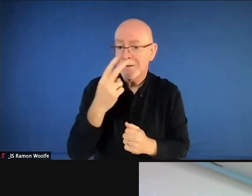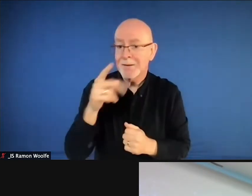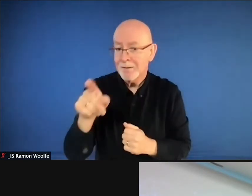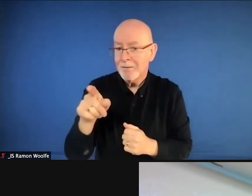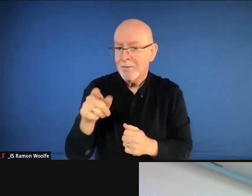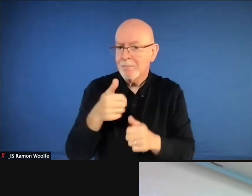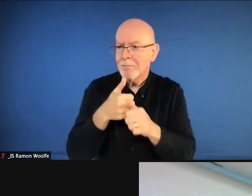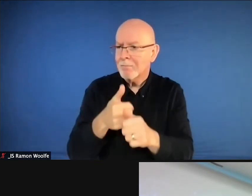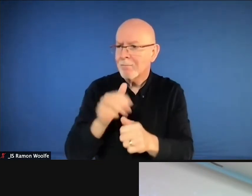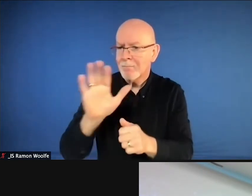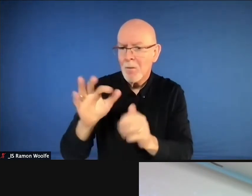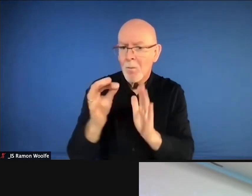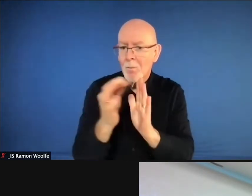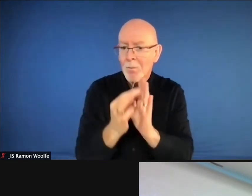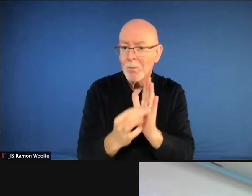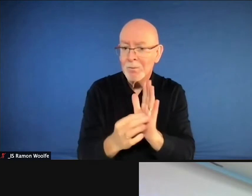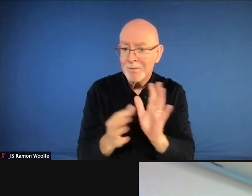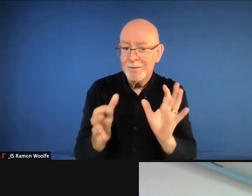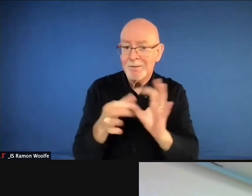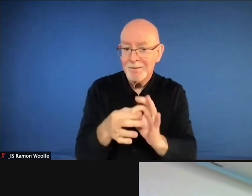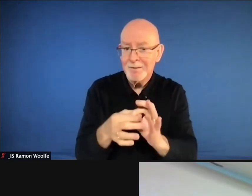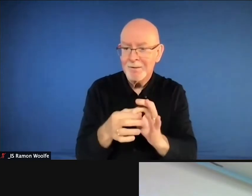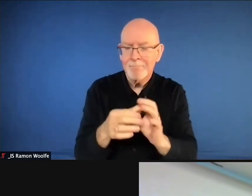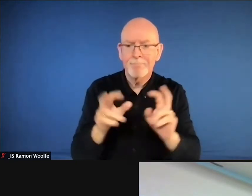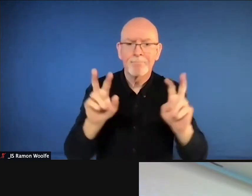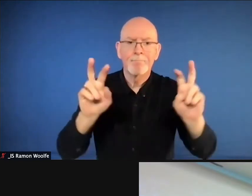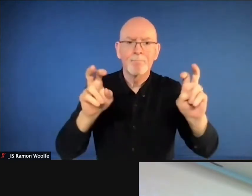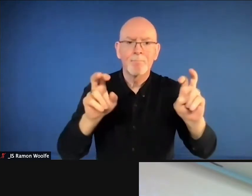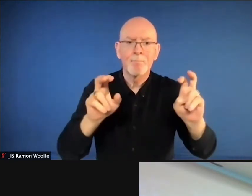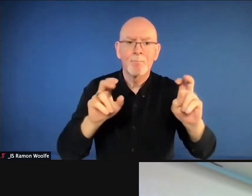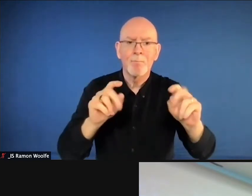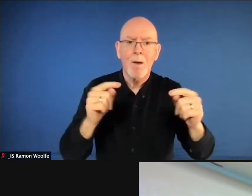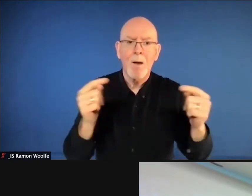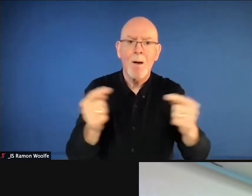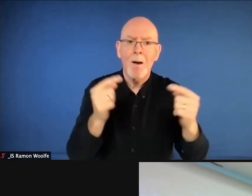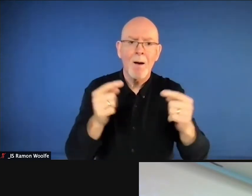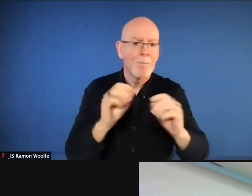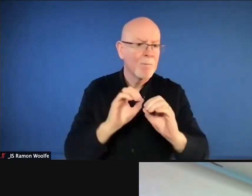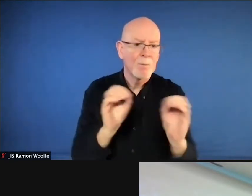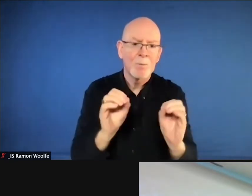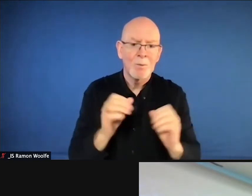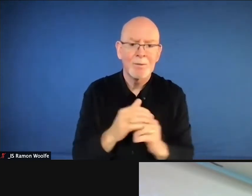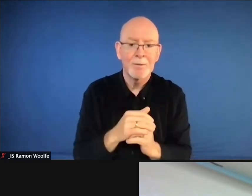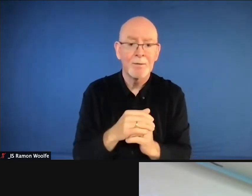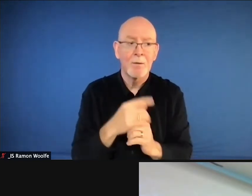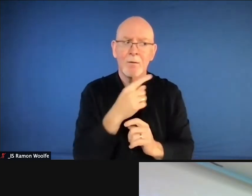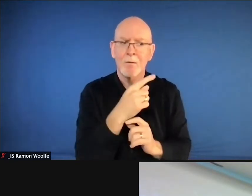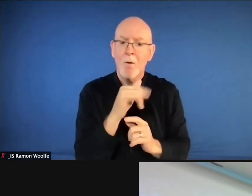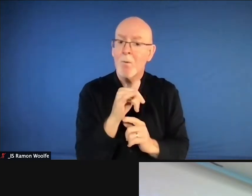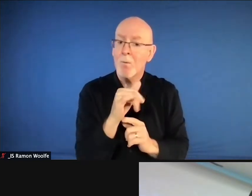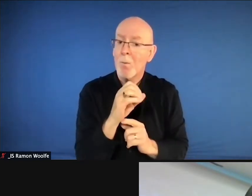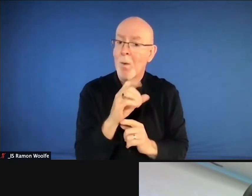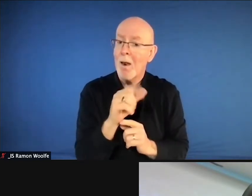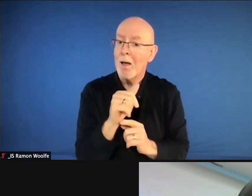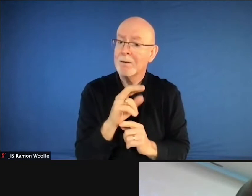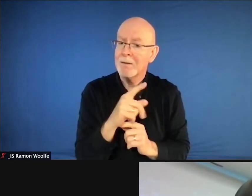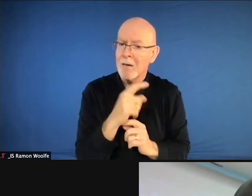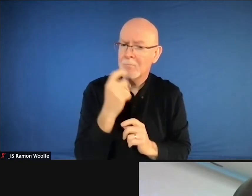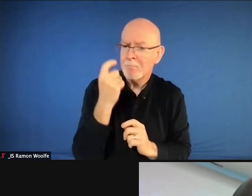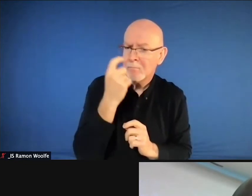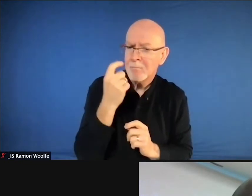should things go actually a step further? So Yolanda writes, I am a first-year master's student and starting to think about